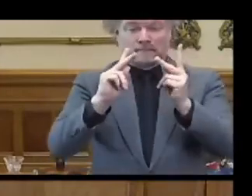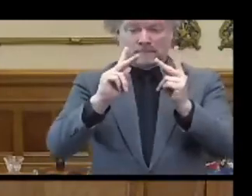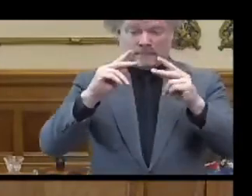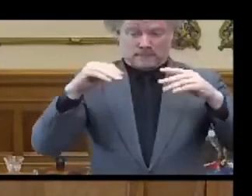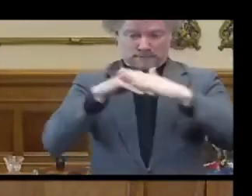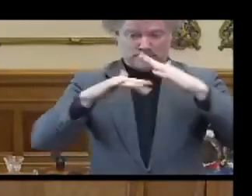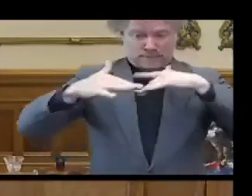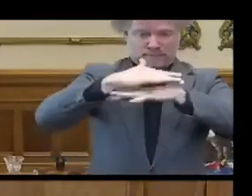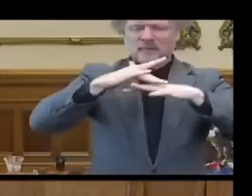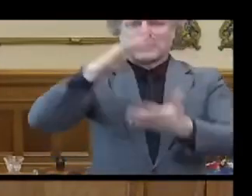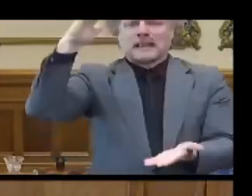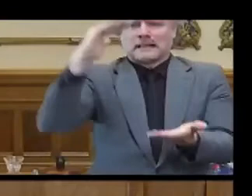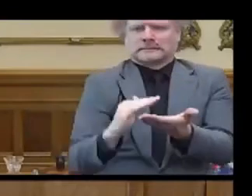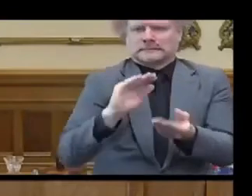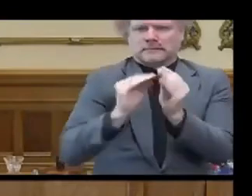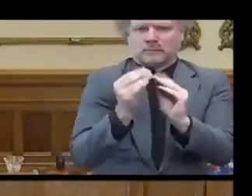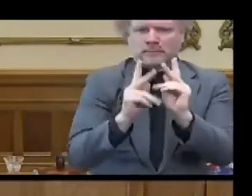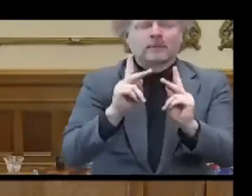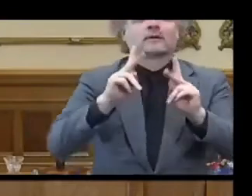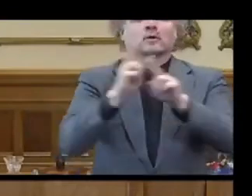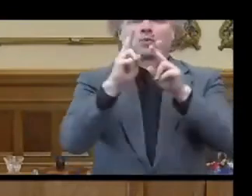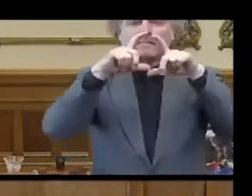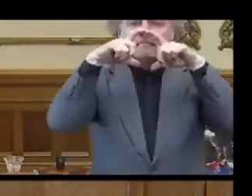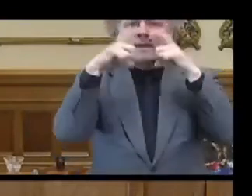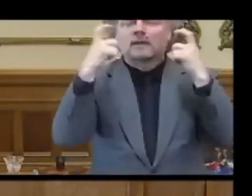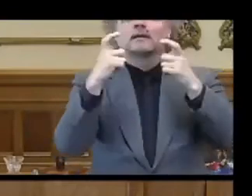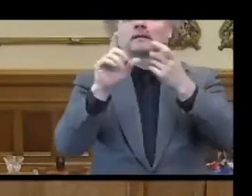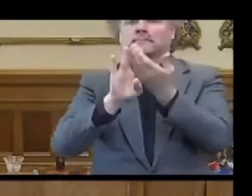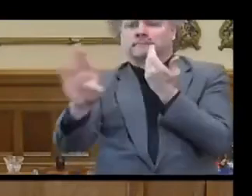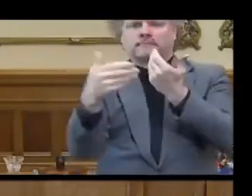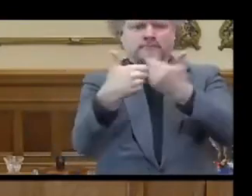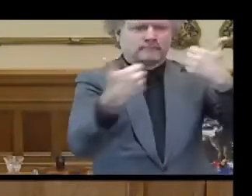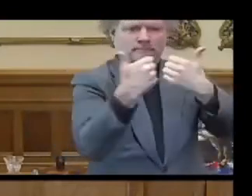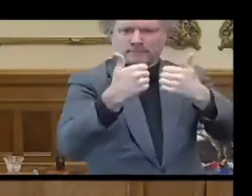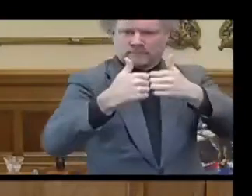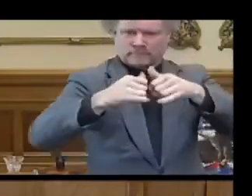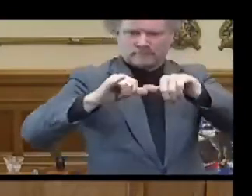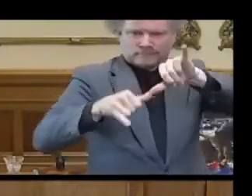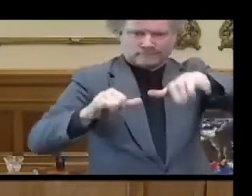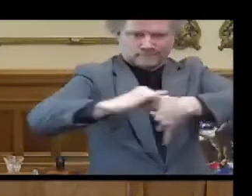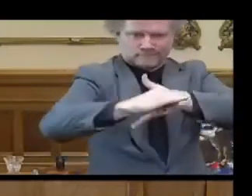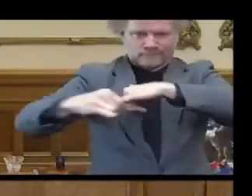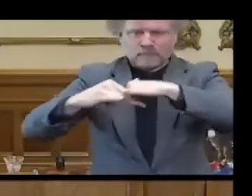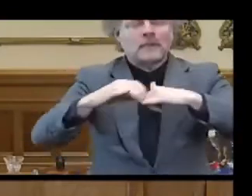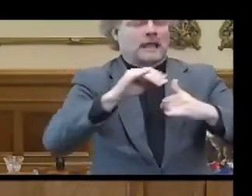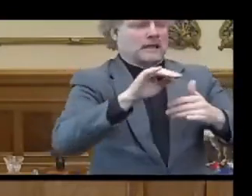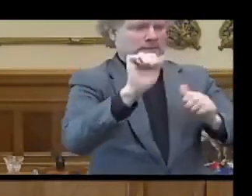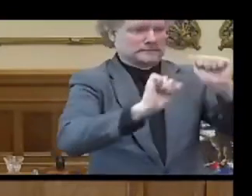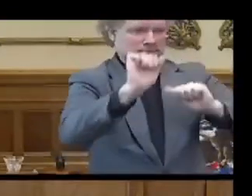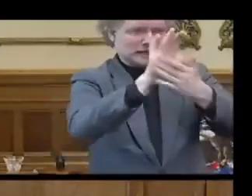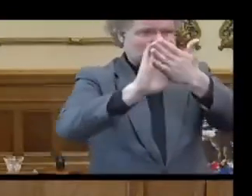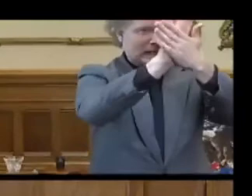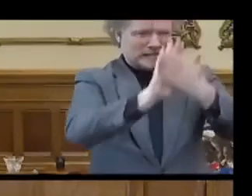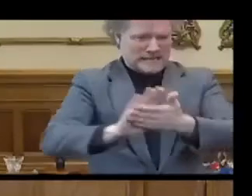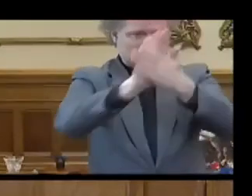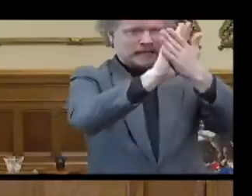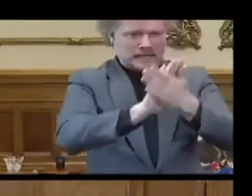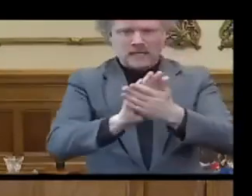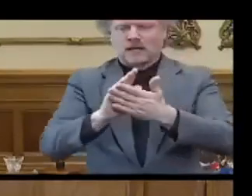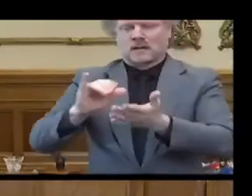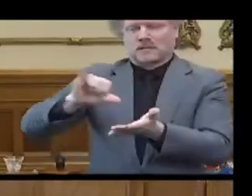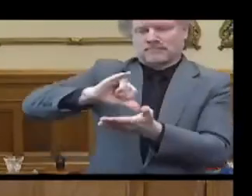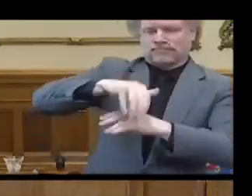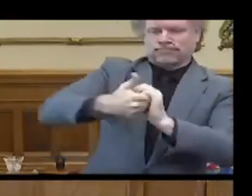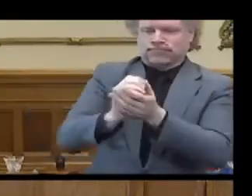all about wearing your masks. It's all about social distancing. It's all about cleaning the machines over and over again, alcoholing your hands,